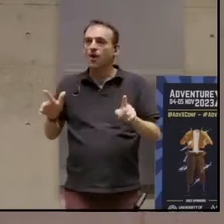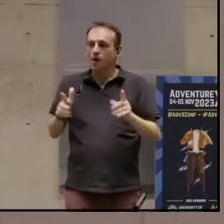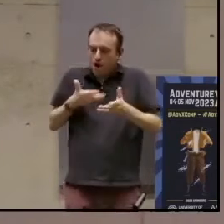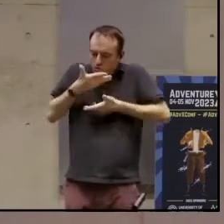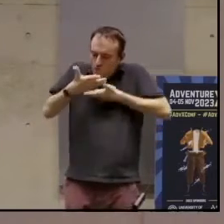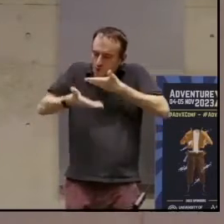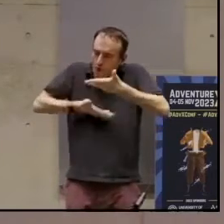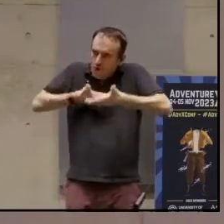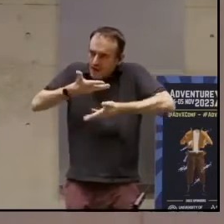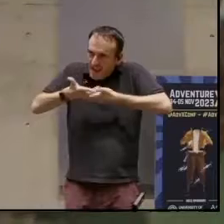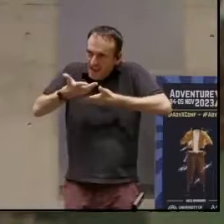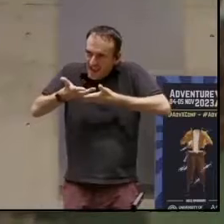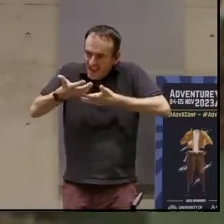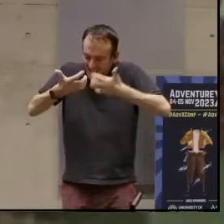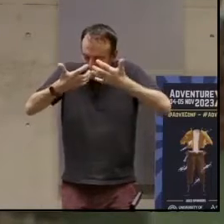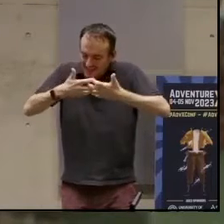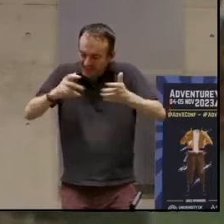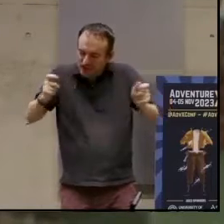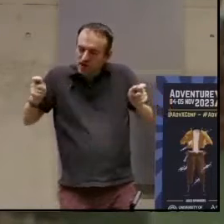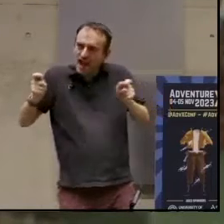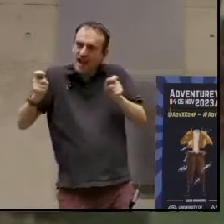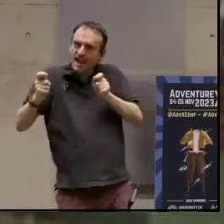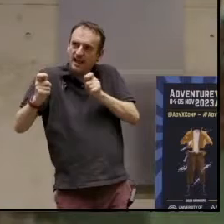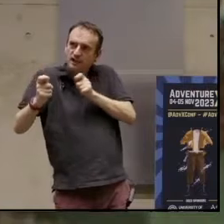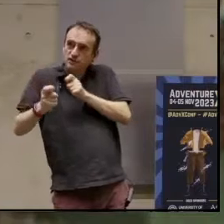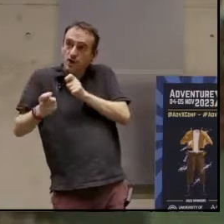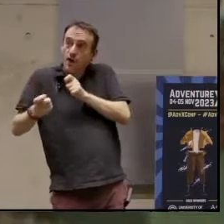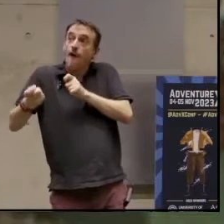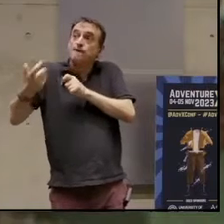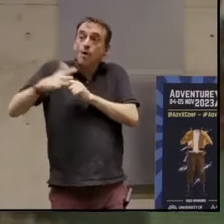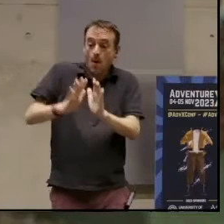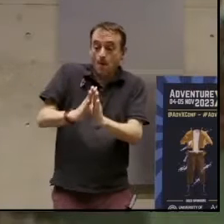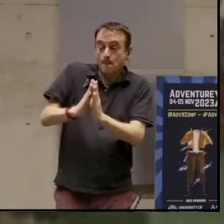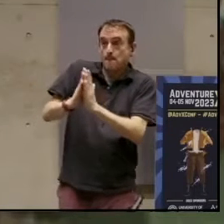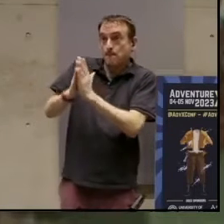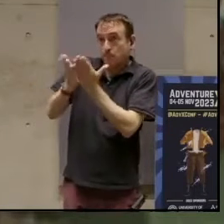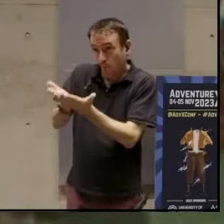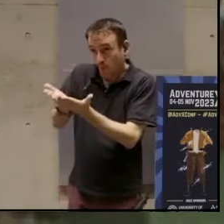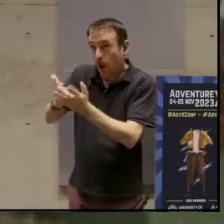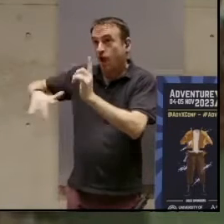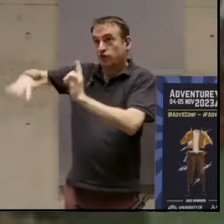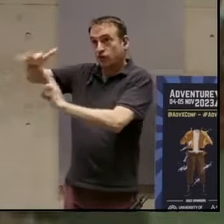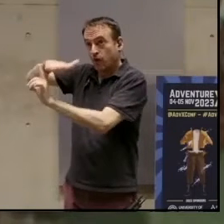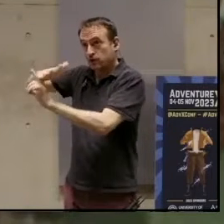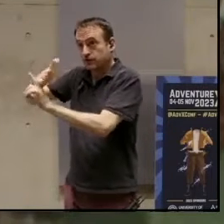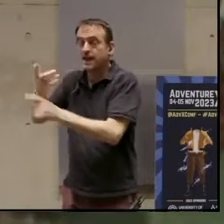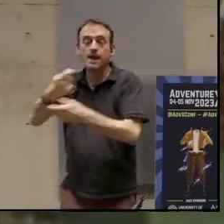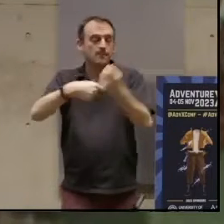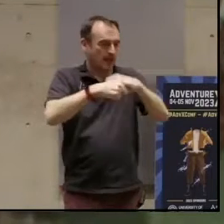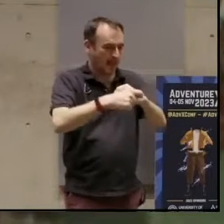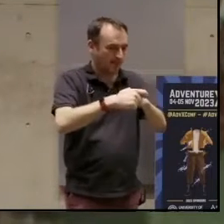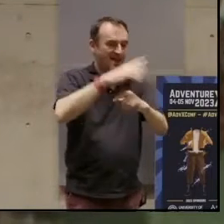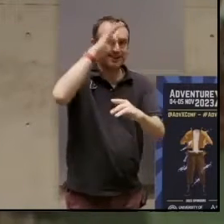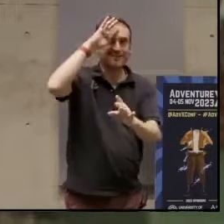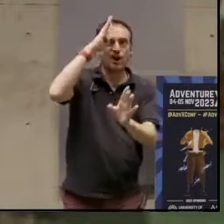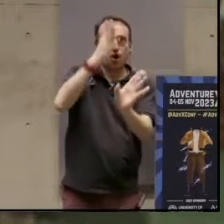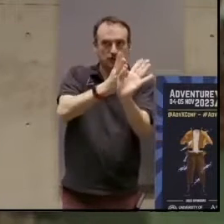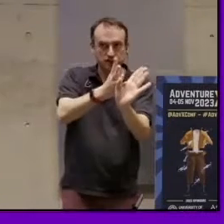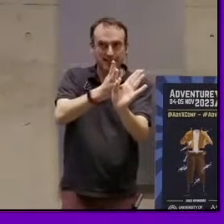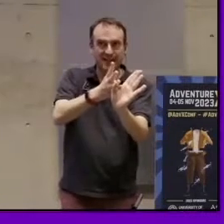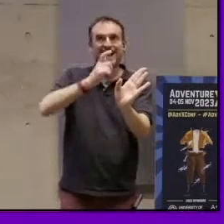nice transition. They just fell back on what they knew, from my point of view, of course. You know, argue with me and burn my house down later,